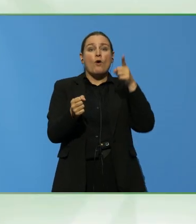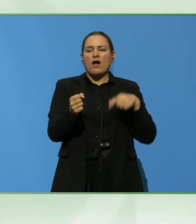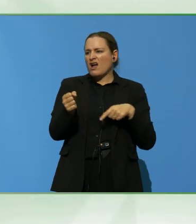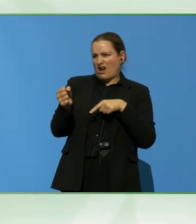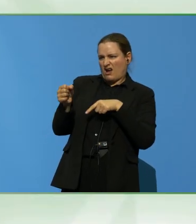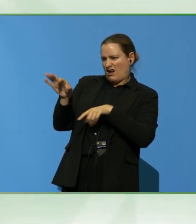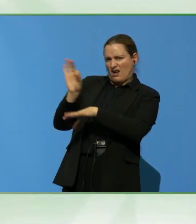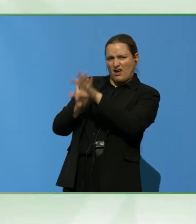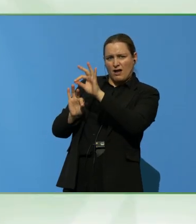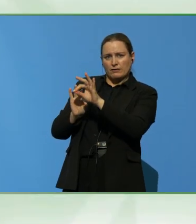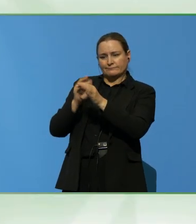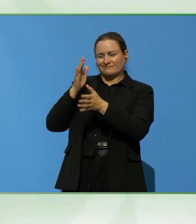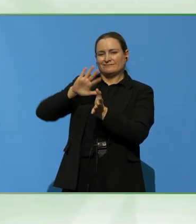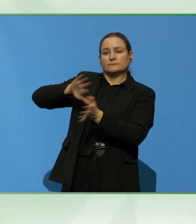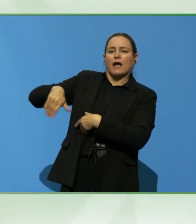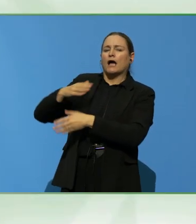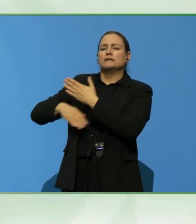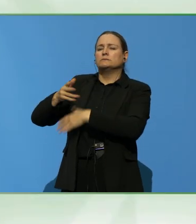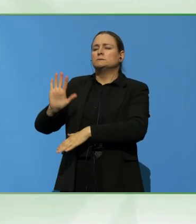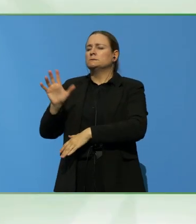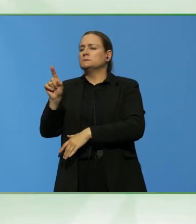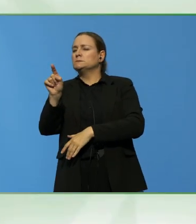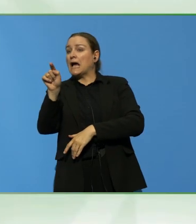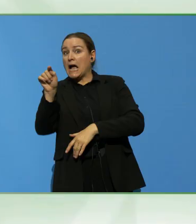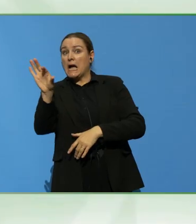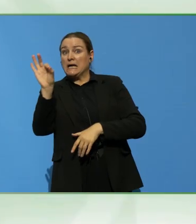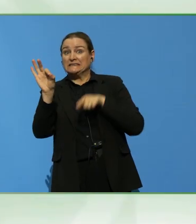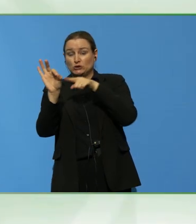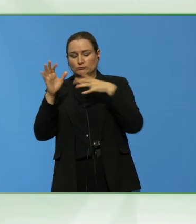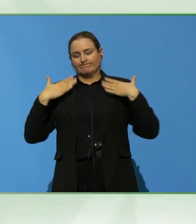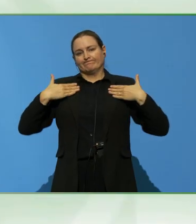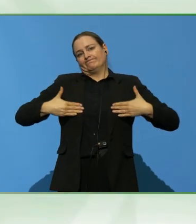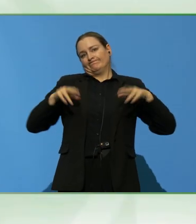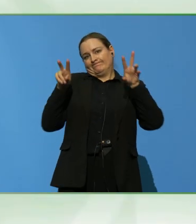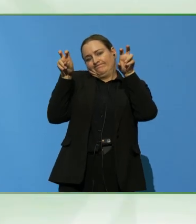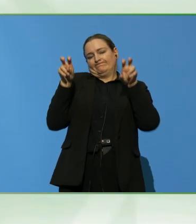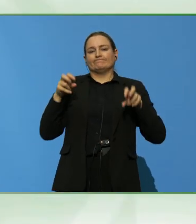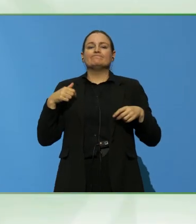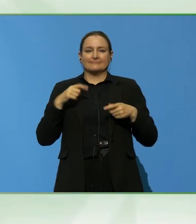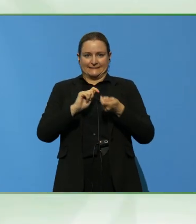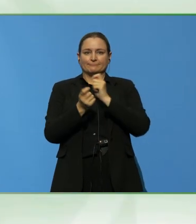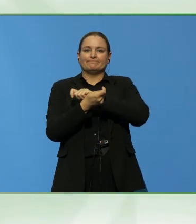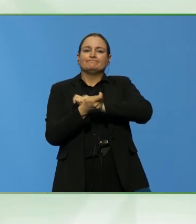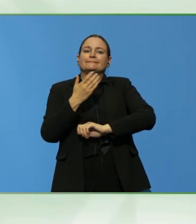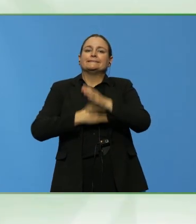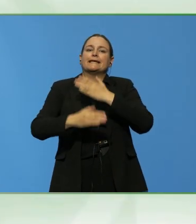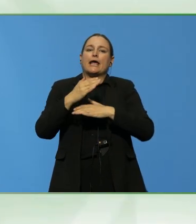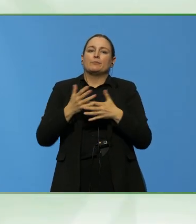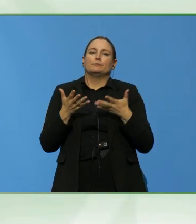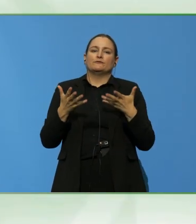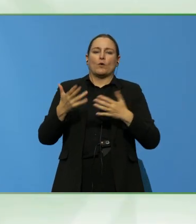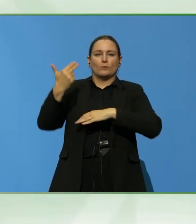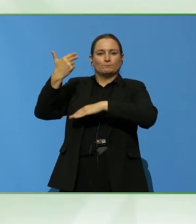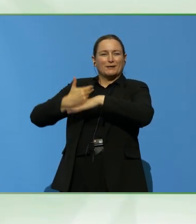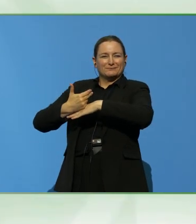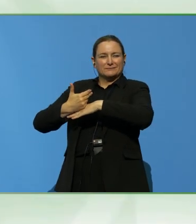organizations that specialize in representing disabled talent, but the industry itself is still